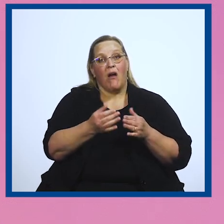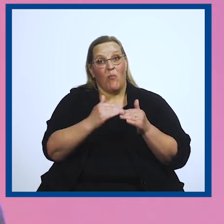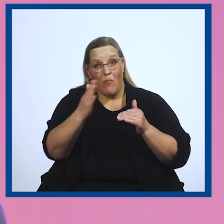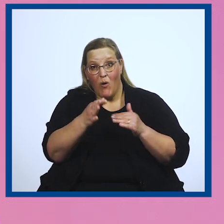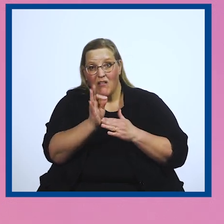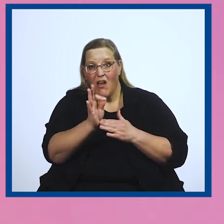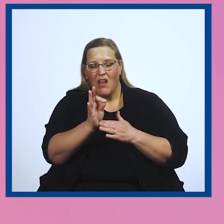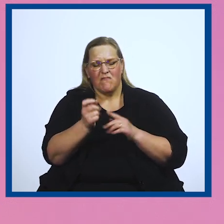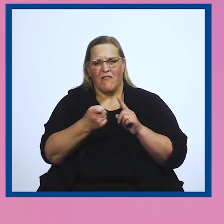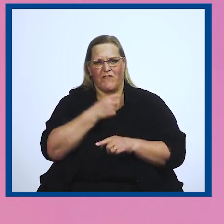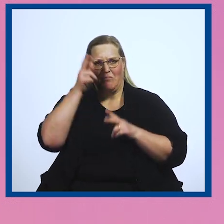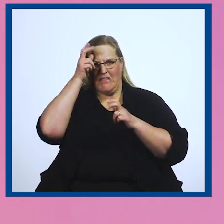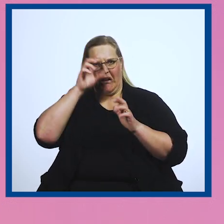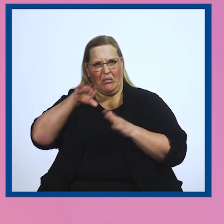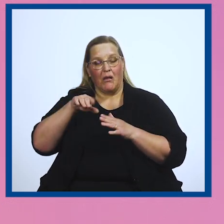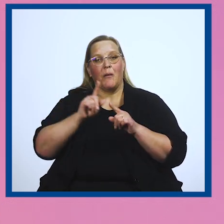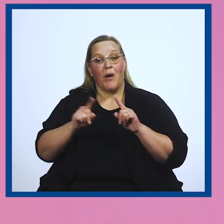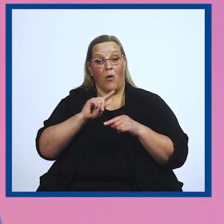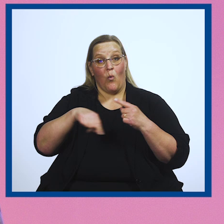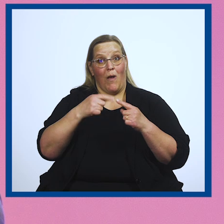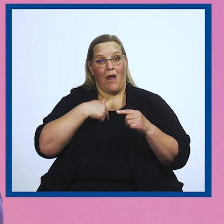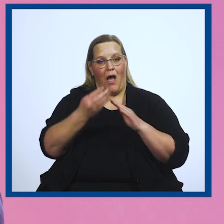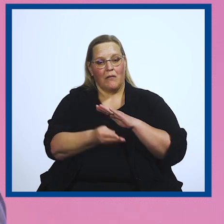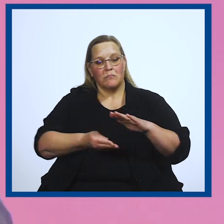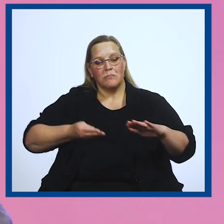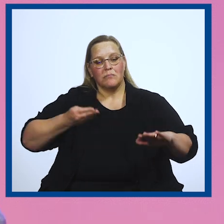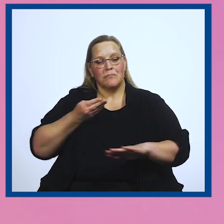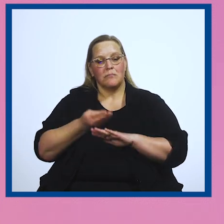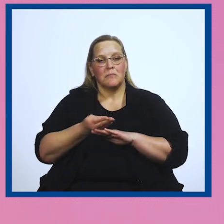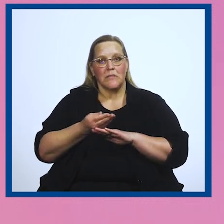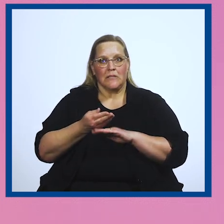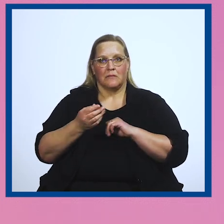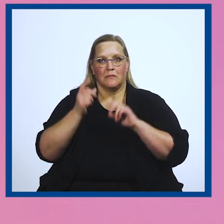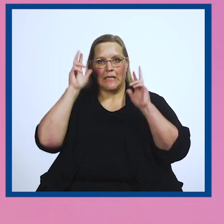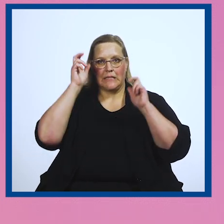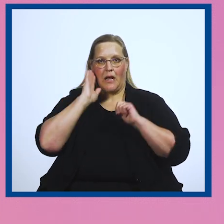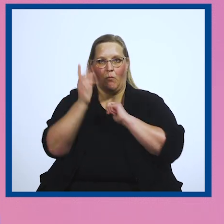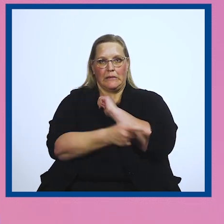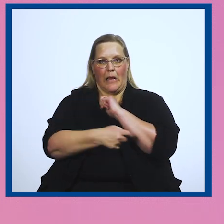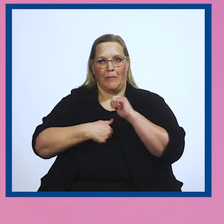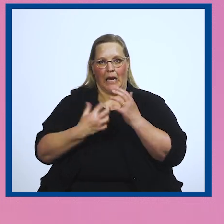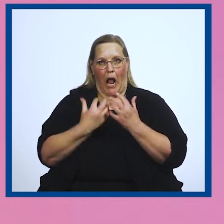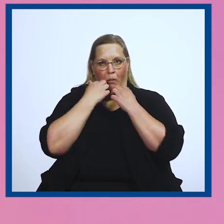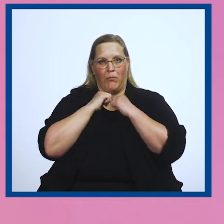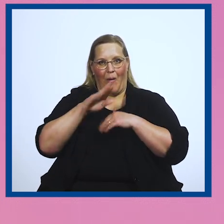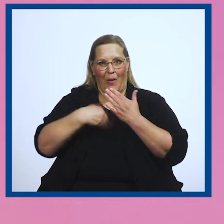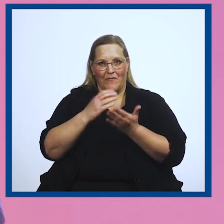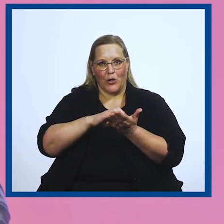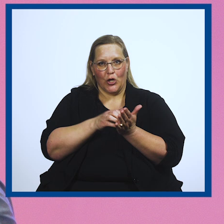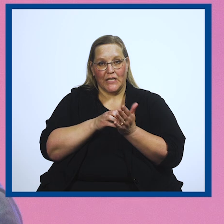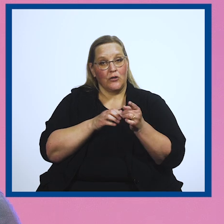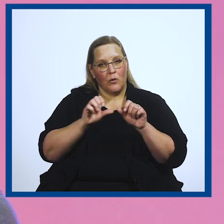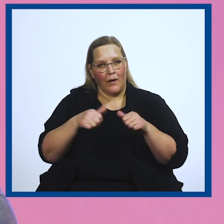I take that batch out, I'm gonna be tempted by Satan right then. You will be too. To eat all those cookies myself. You can have one,